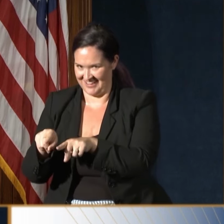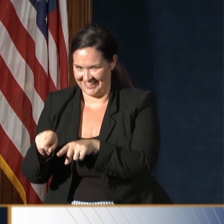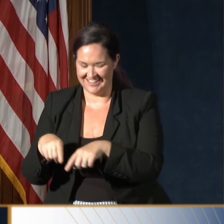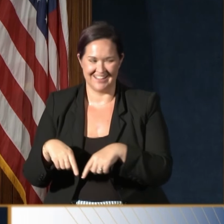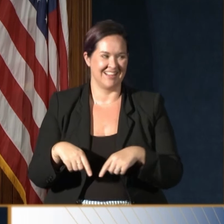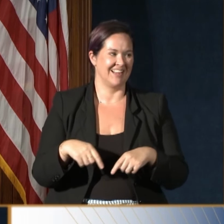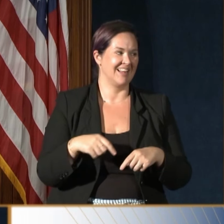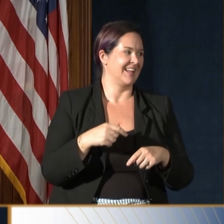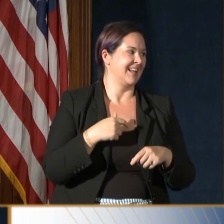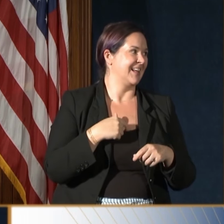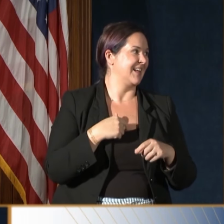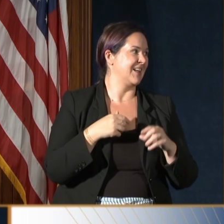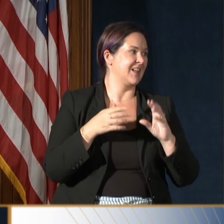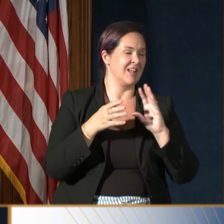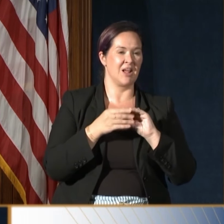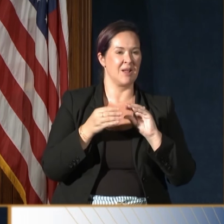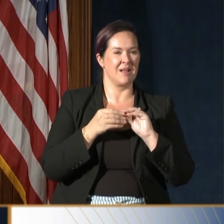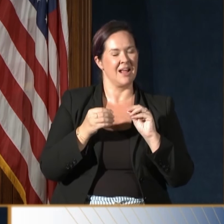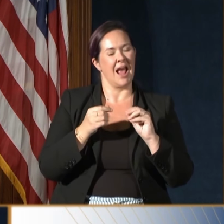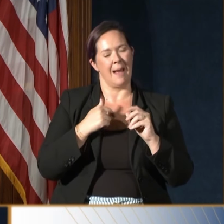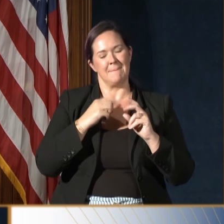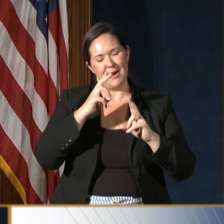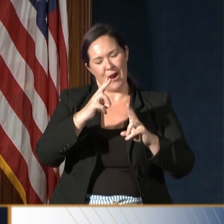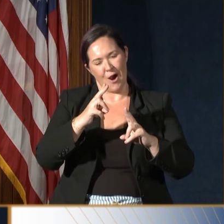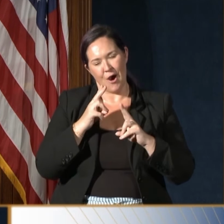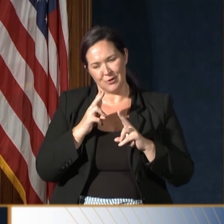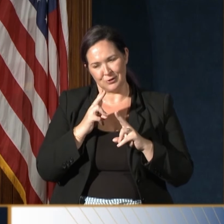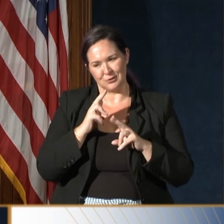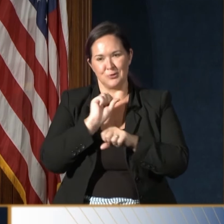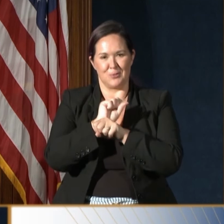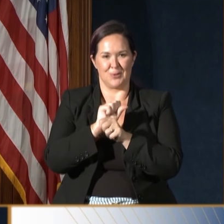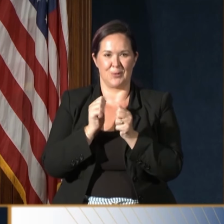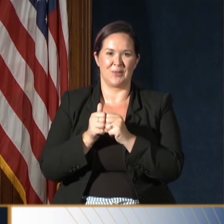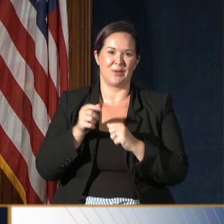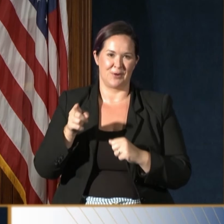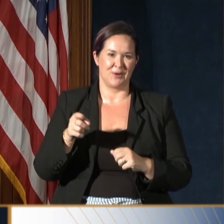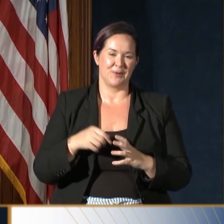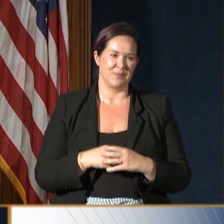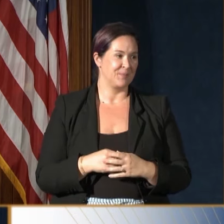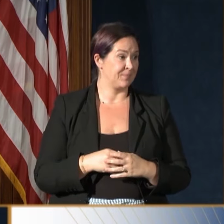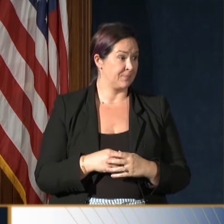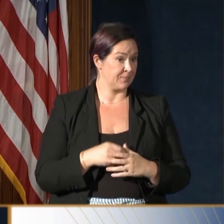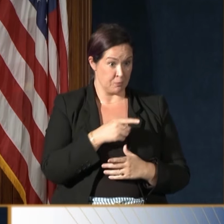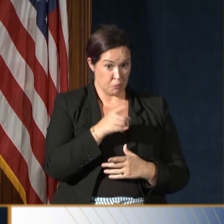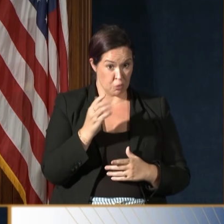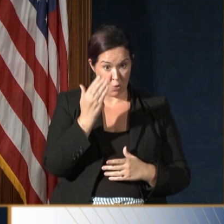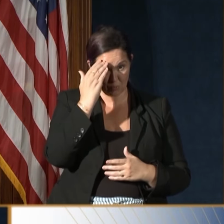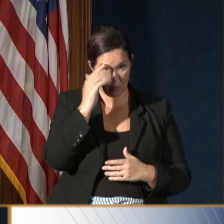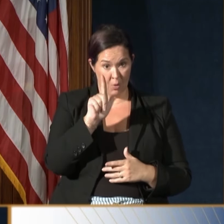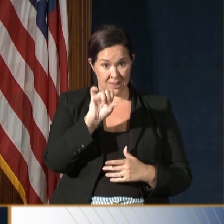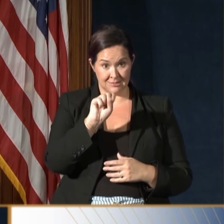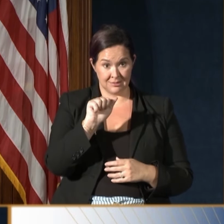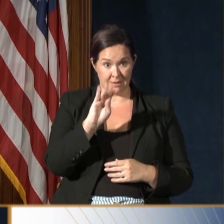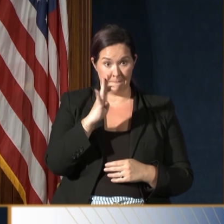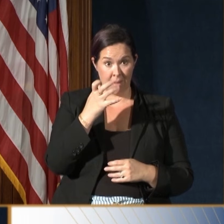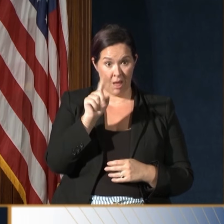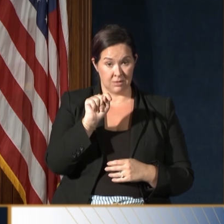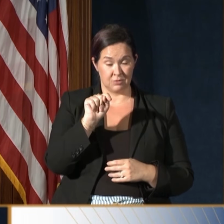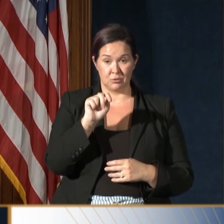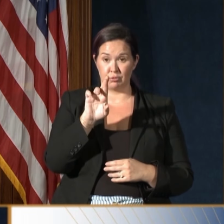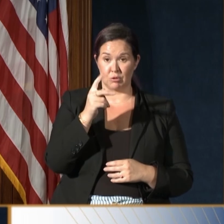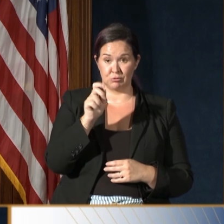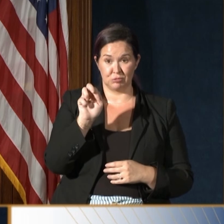about Lisa Blunt Rochester. I'm so pleased to be honored with her. I don't know how many of you know Lisa Blunt Rochester, but she